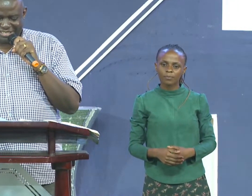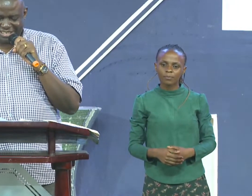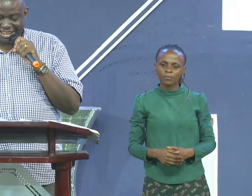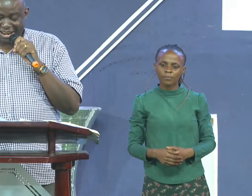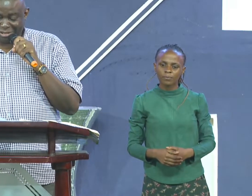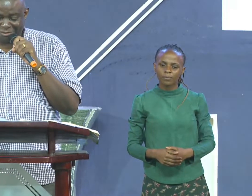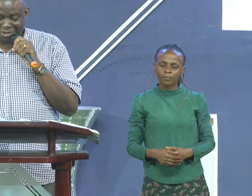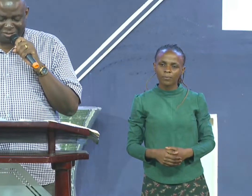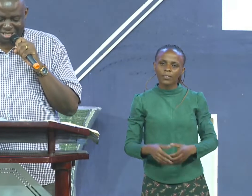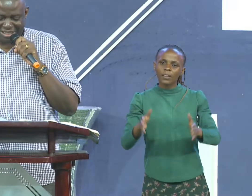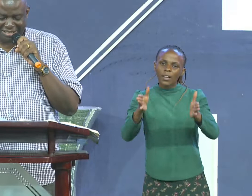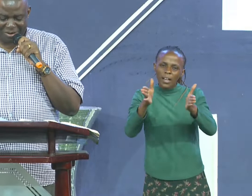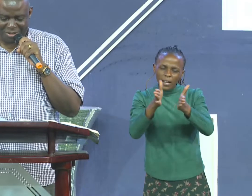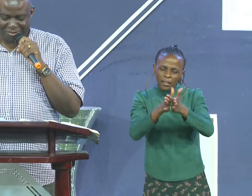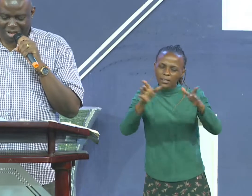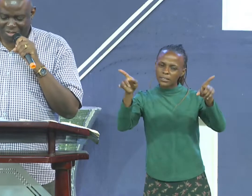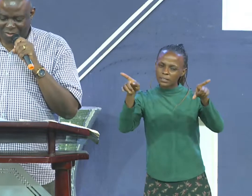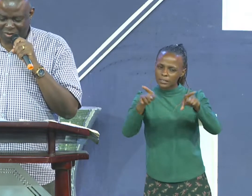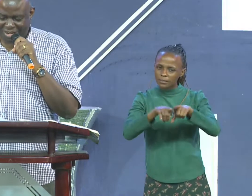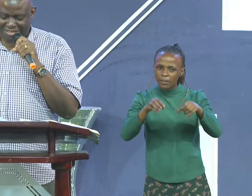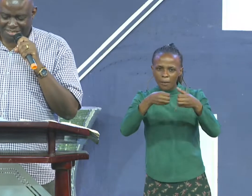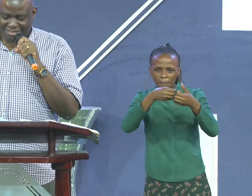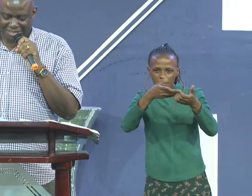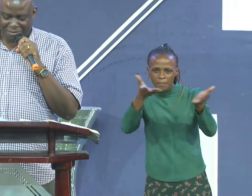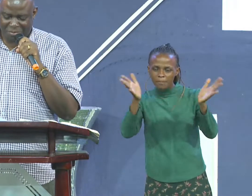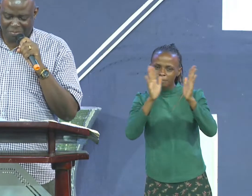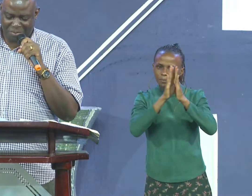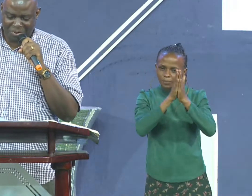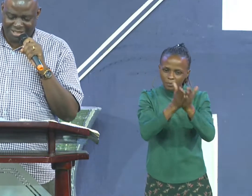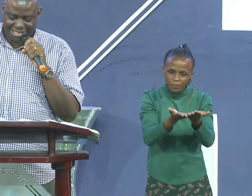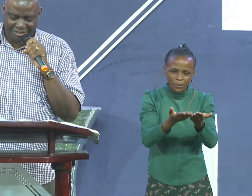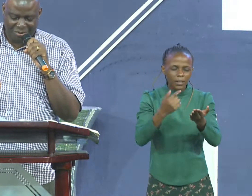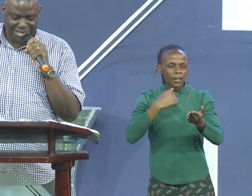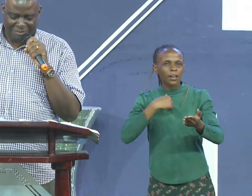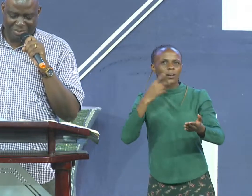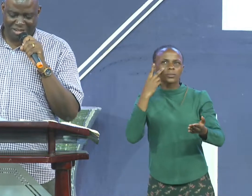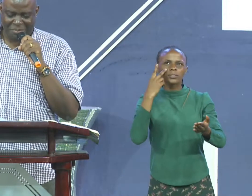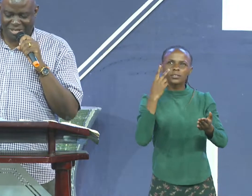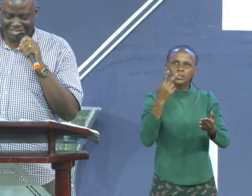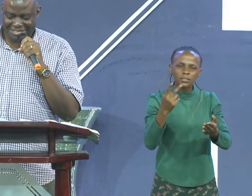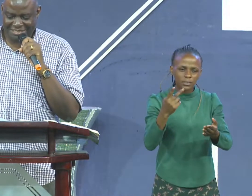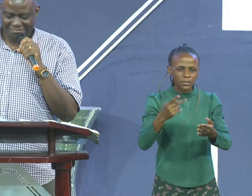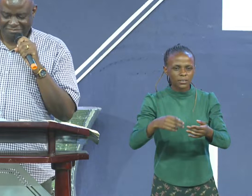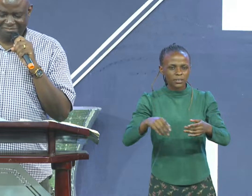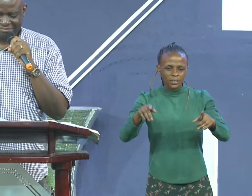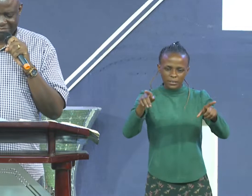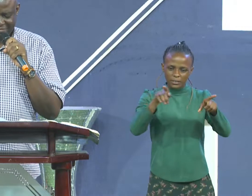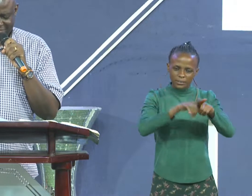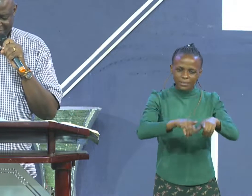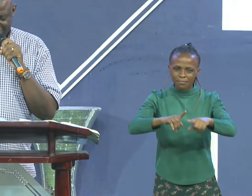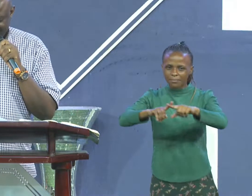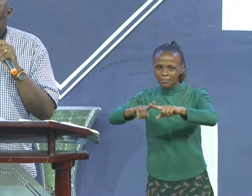Actually, a lot of literature that I was trying to look at, several people would still bring up that point.